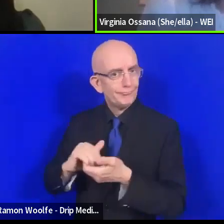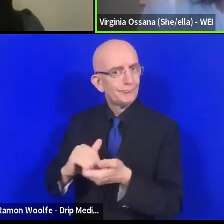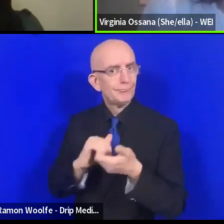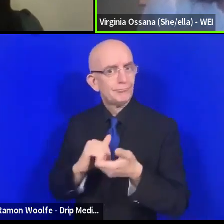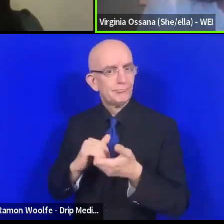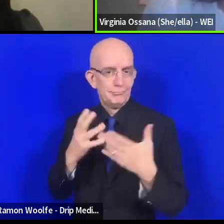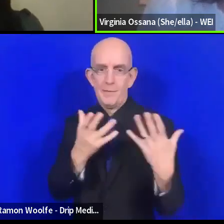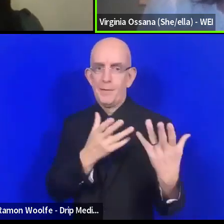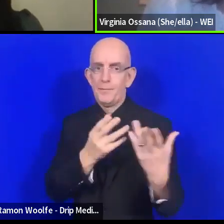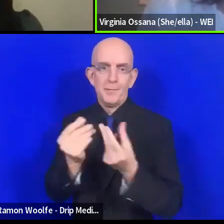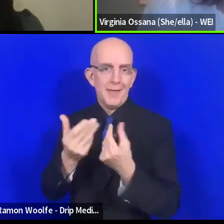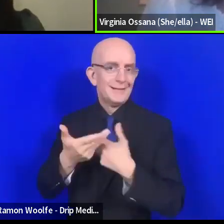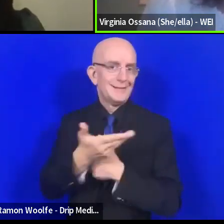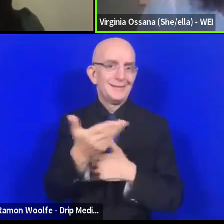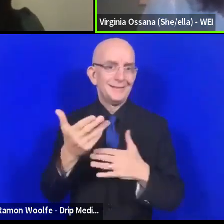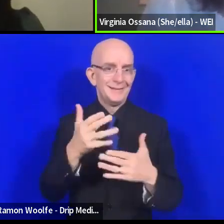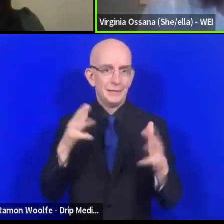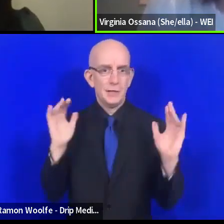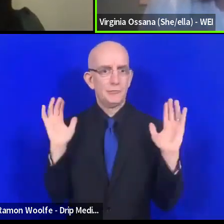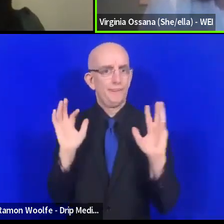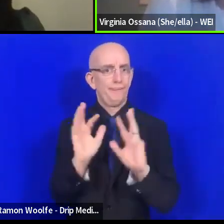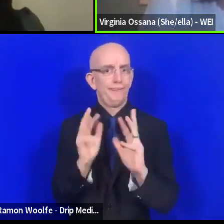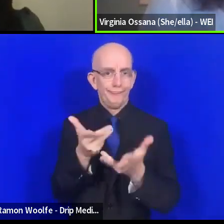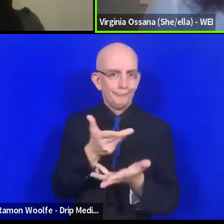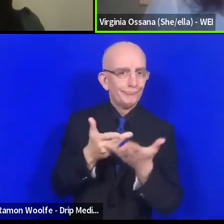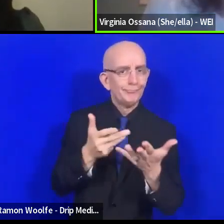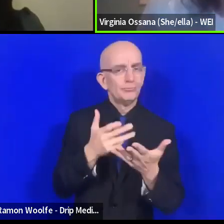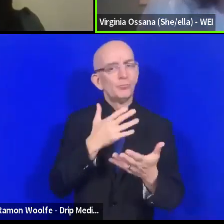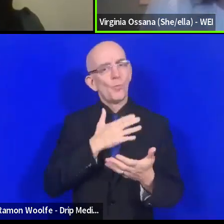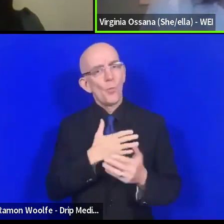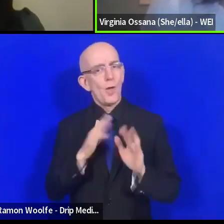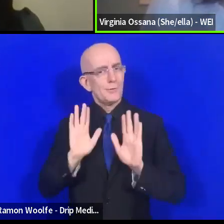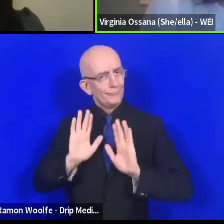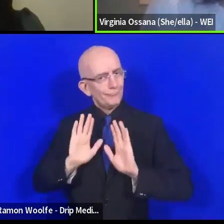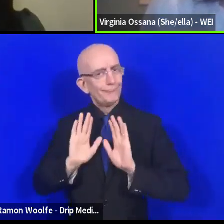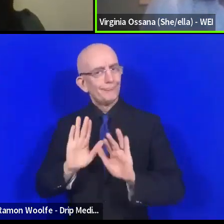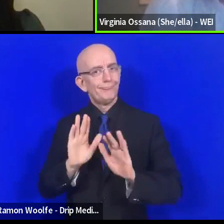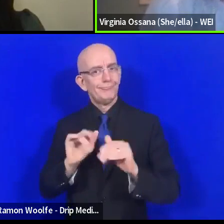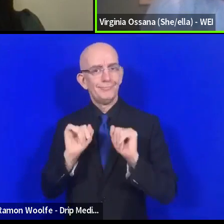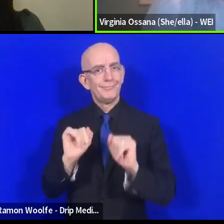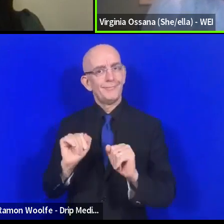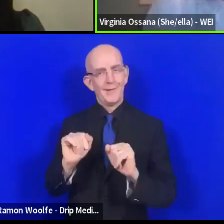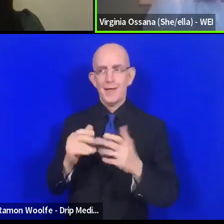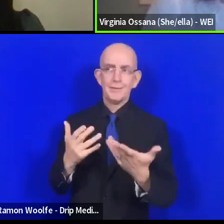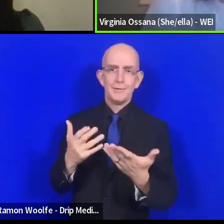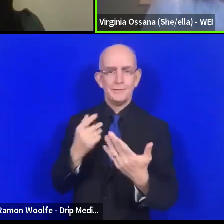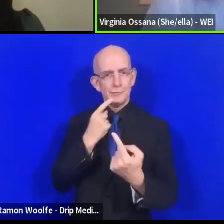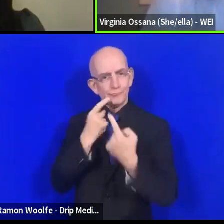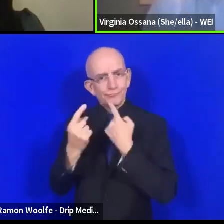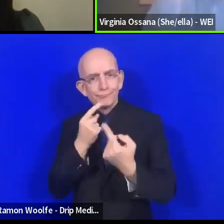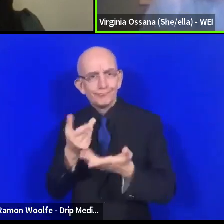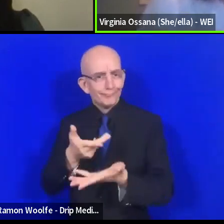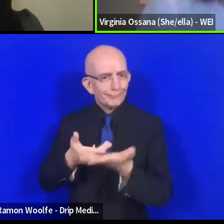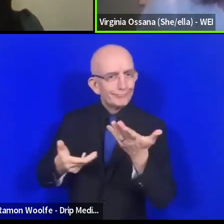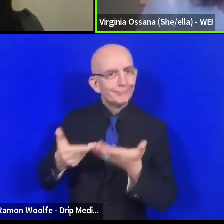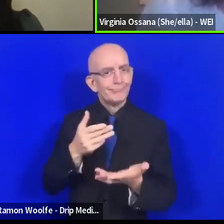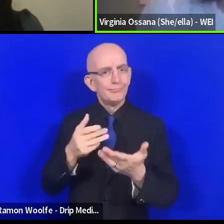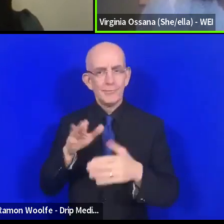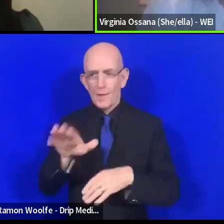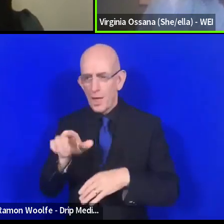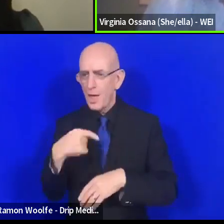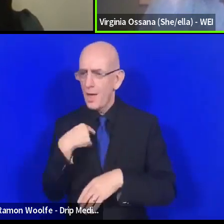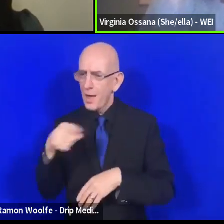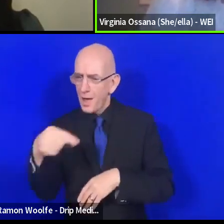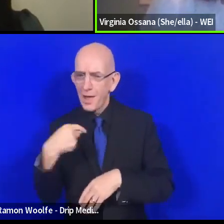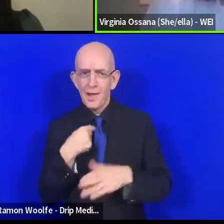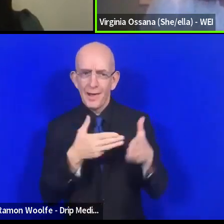about the challenges and the wins of each community. And I think it was a really